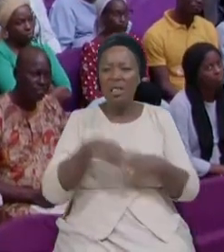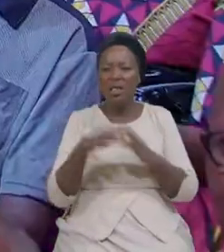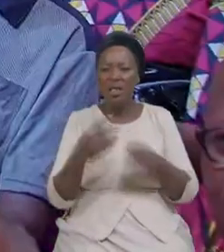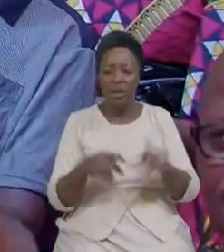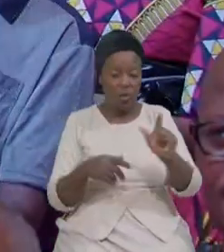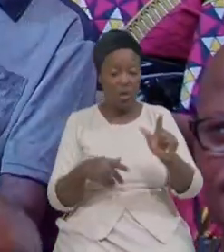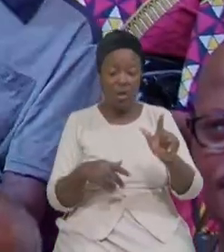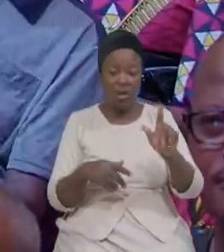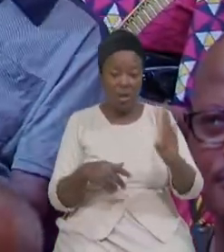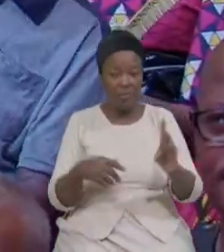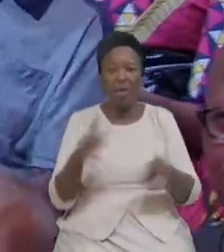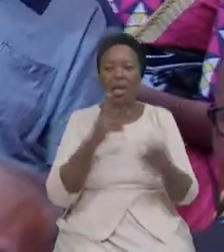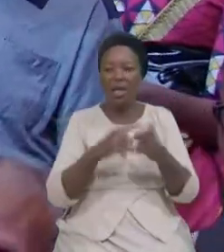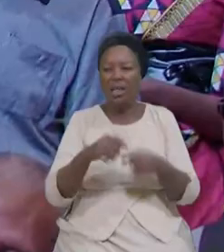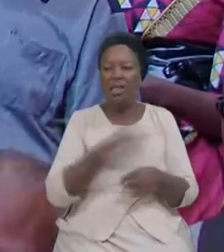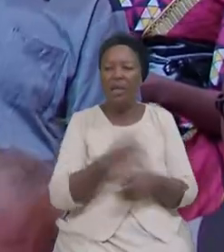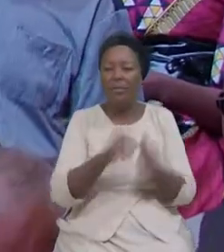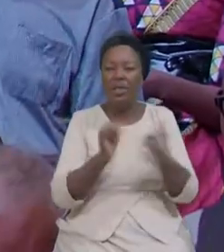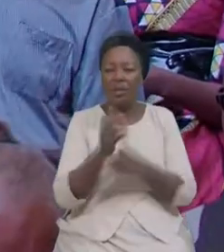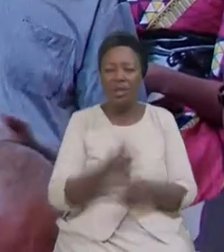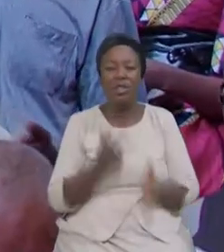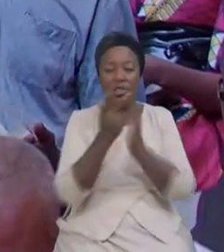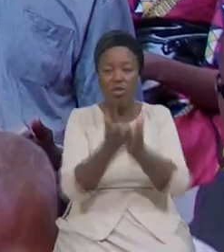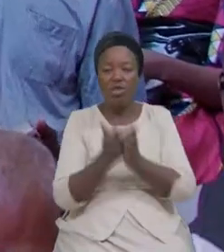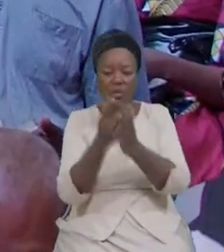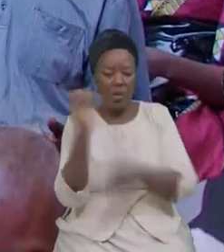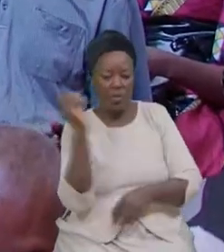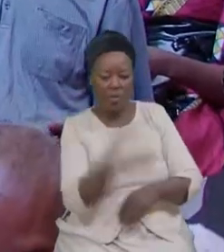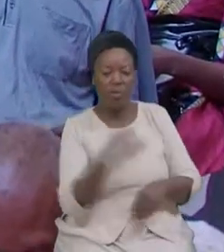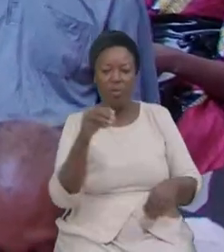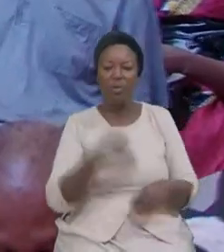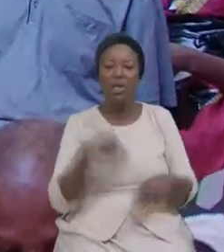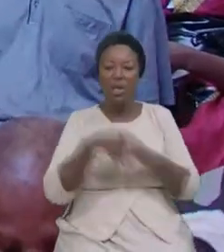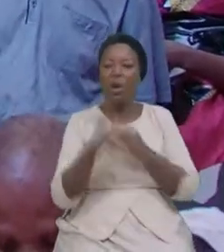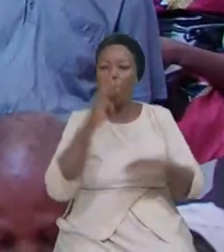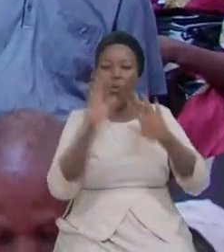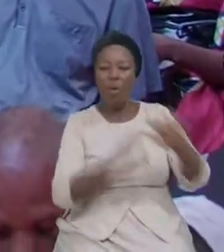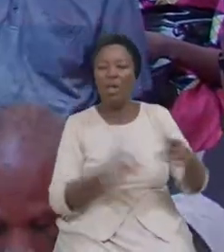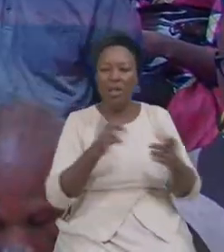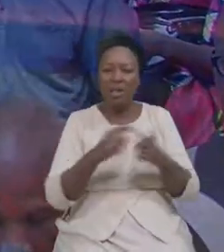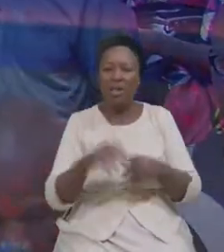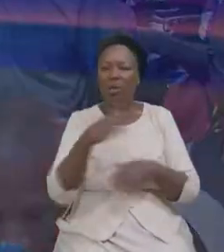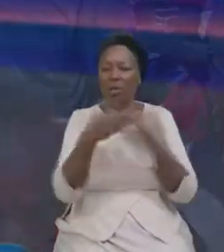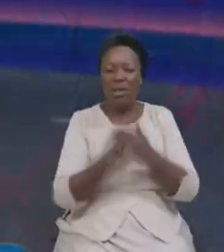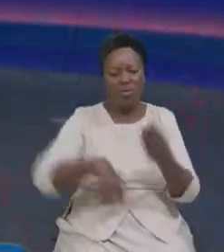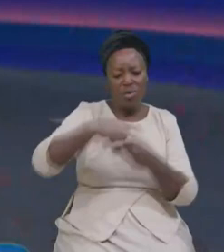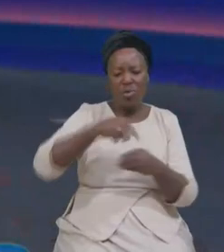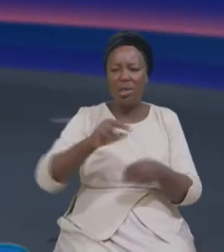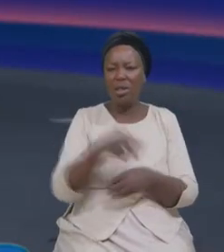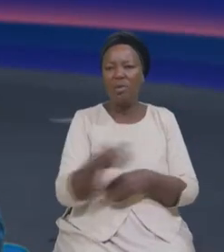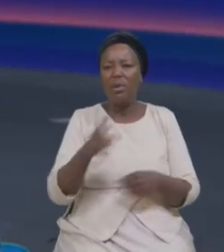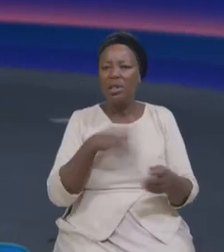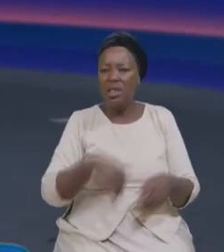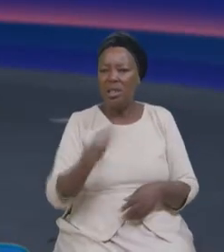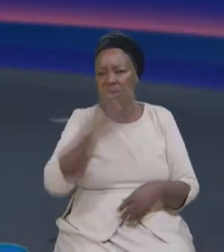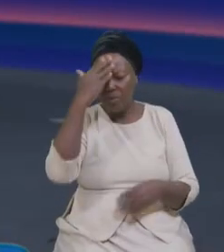everything into the sea. No hope of survival. Yet we know that God himself,